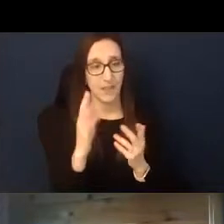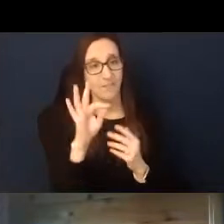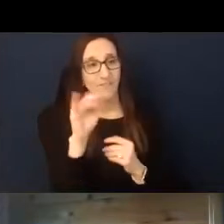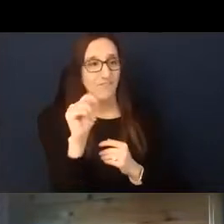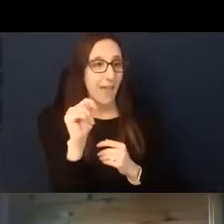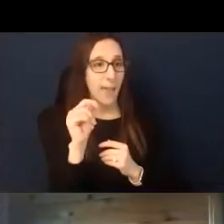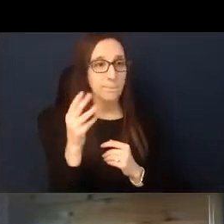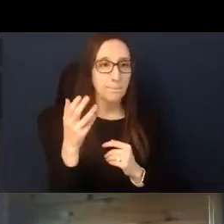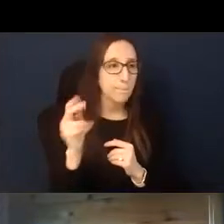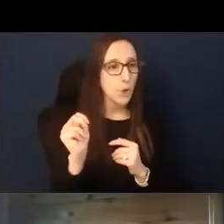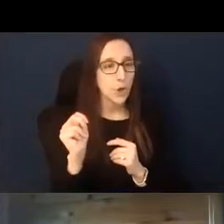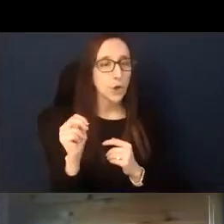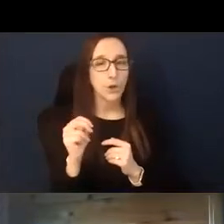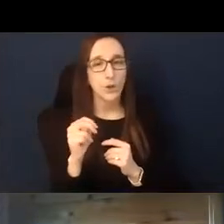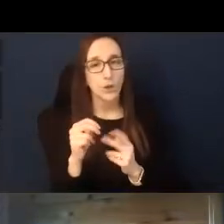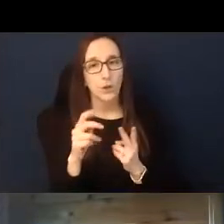burning,